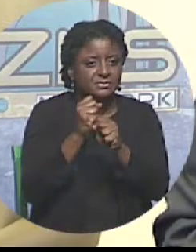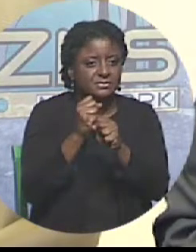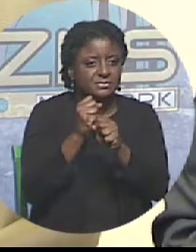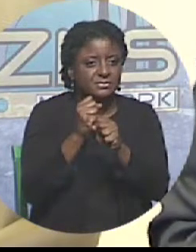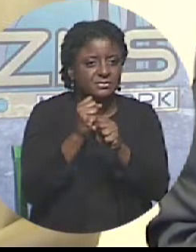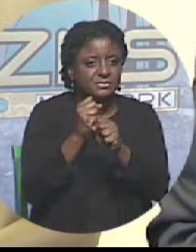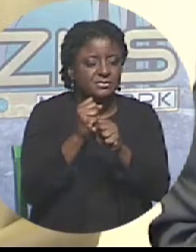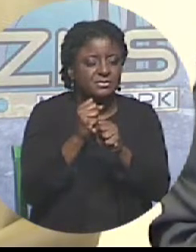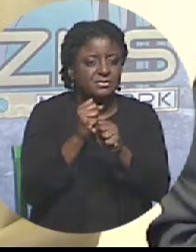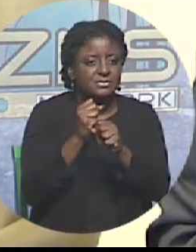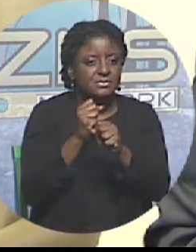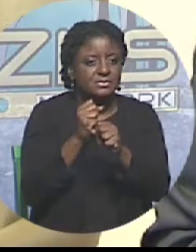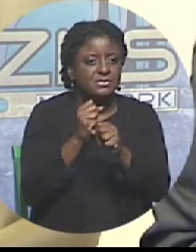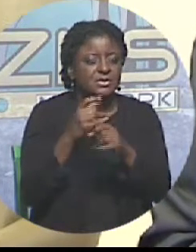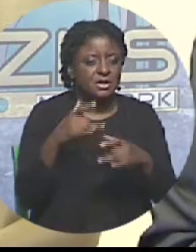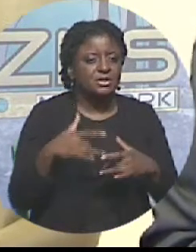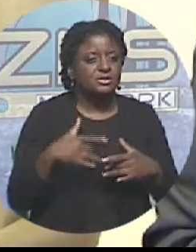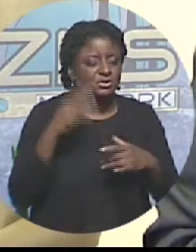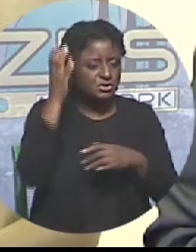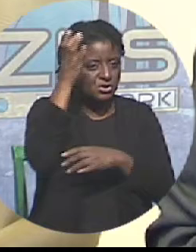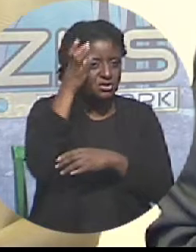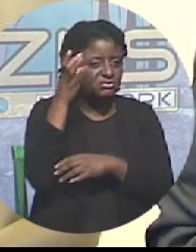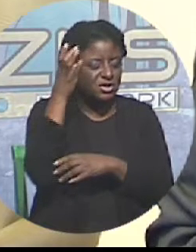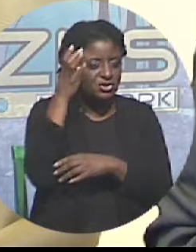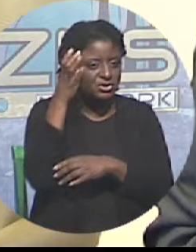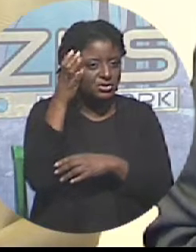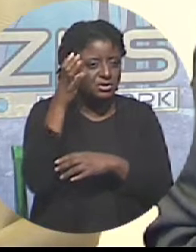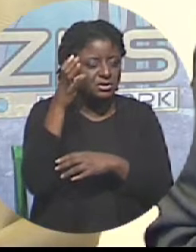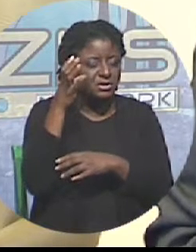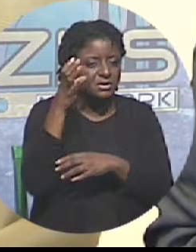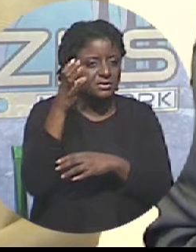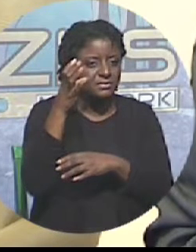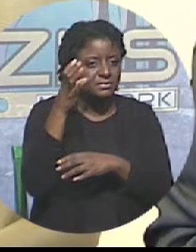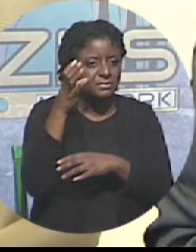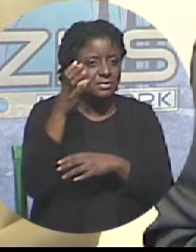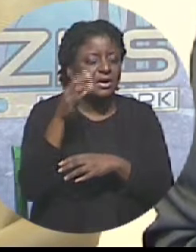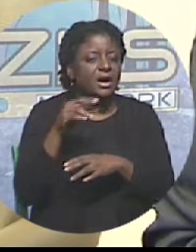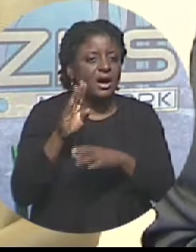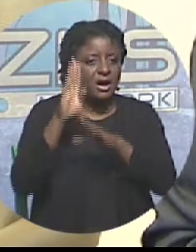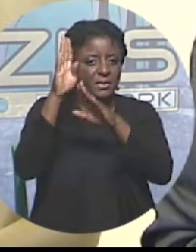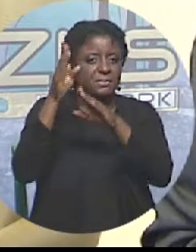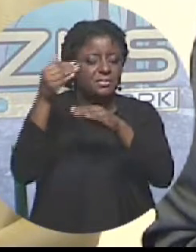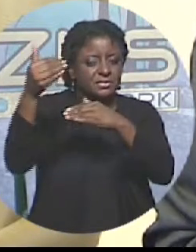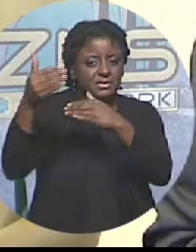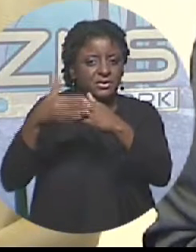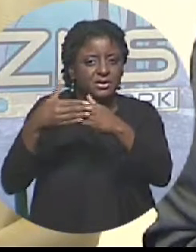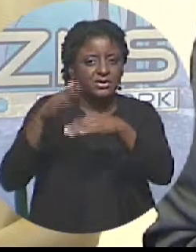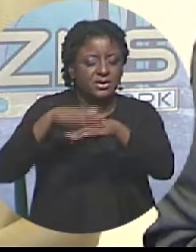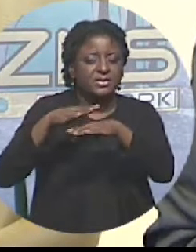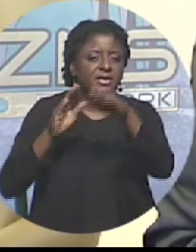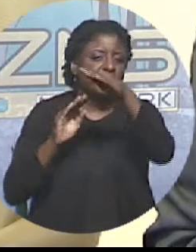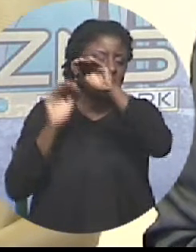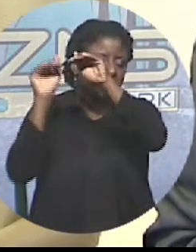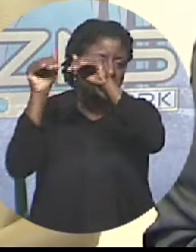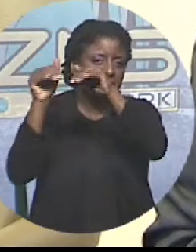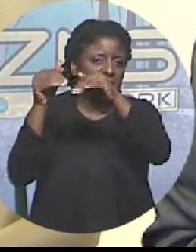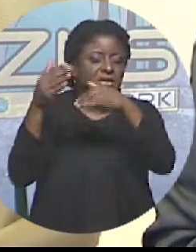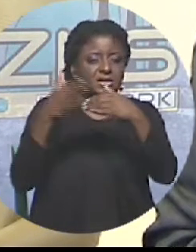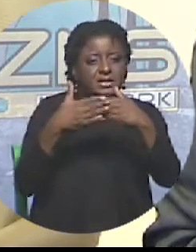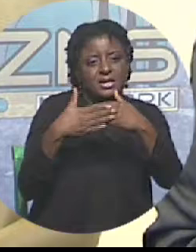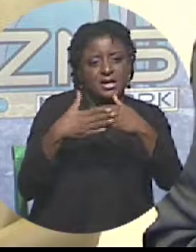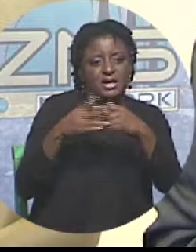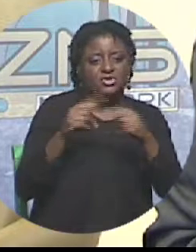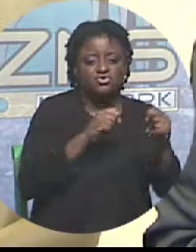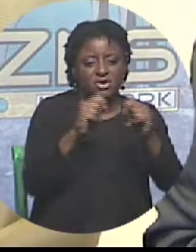name this subdivision up on the hill behind Travelers Rest, Olympic Heights. Olympic Heights. And it will really be a place